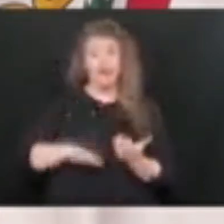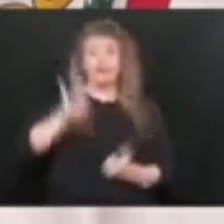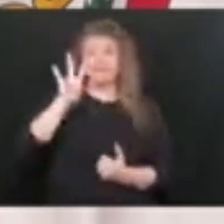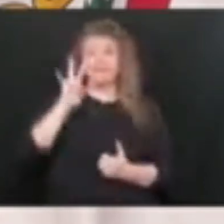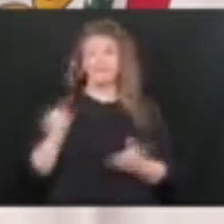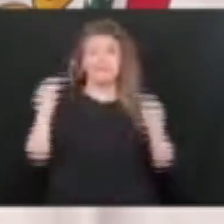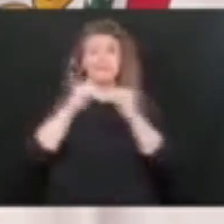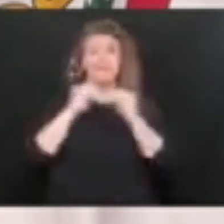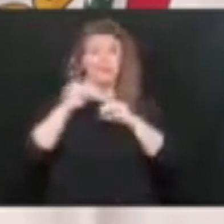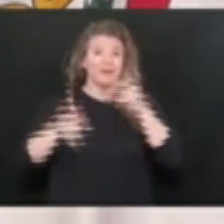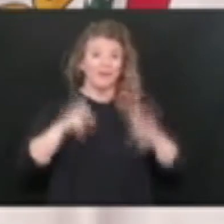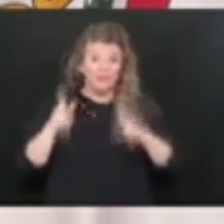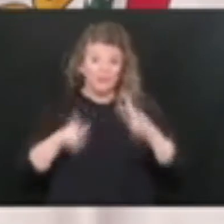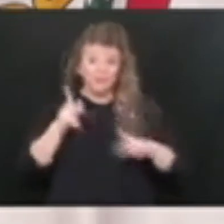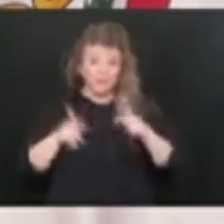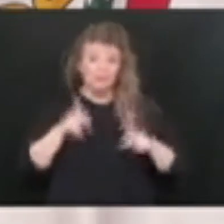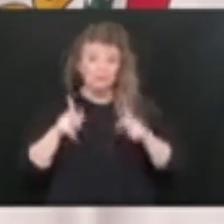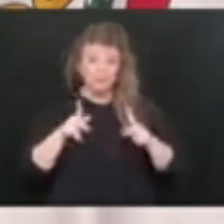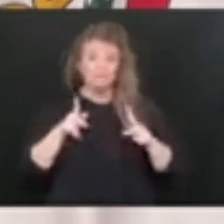people.